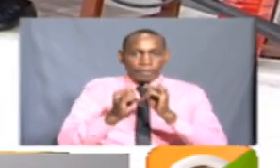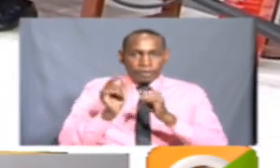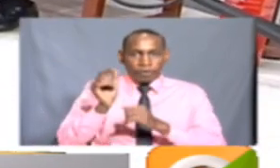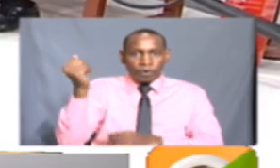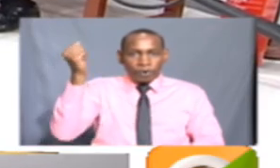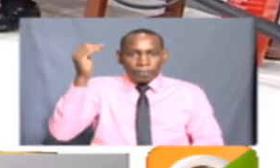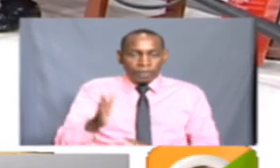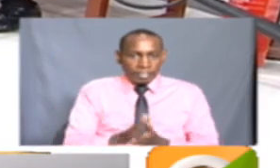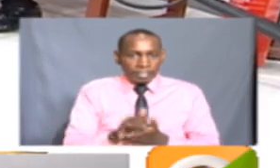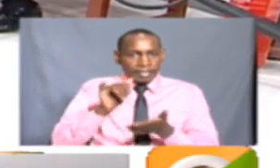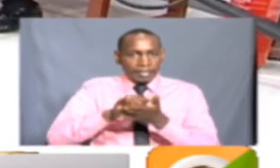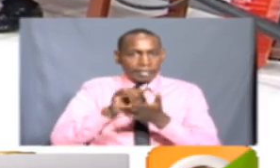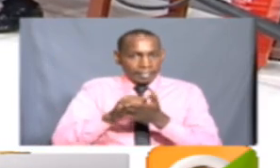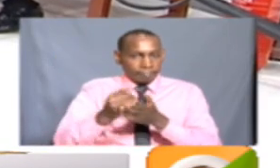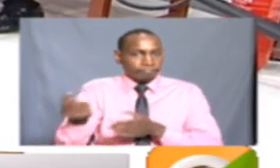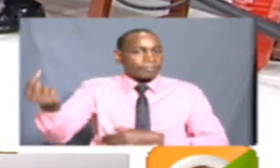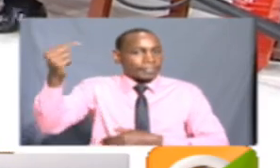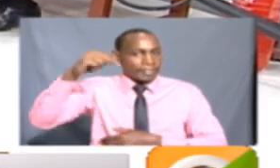no, to that. No, there's an old face.